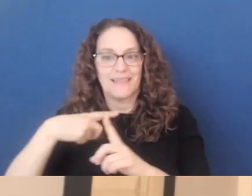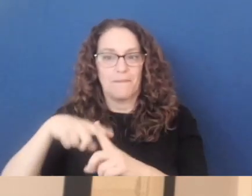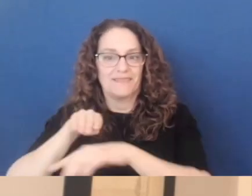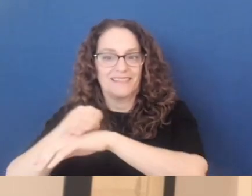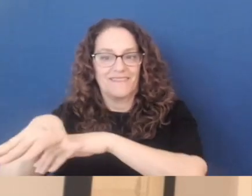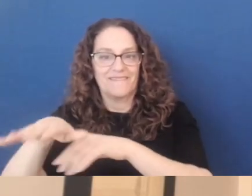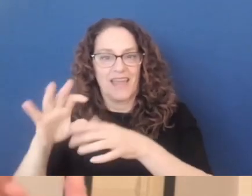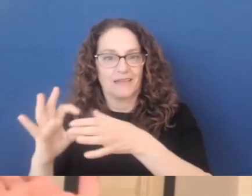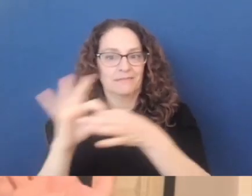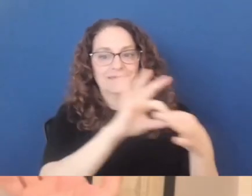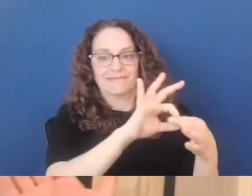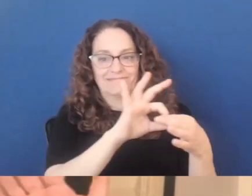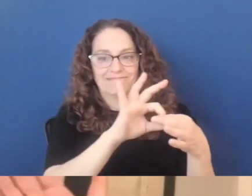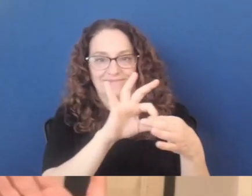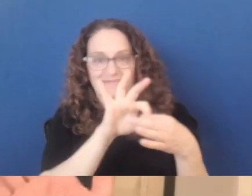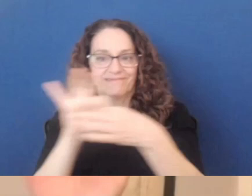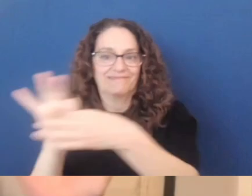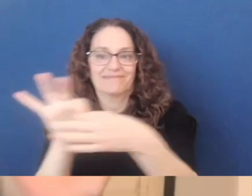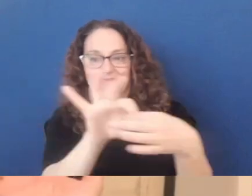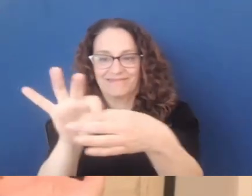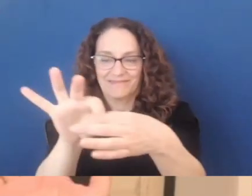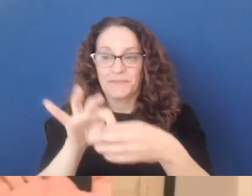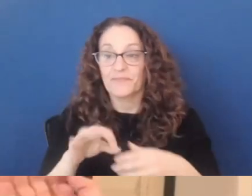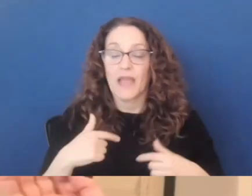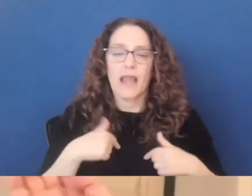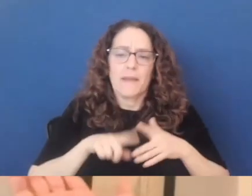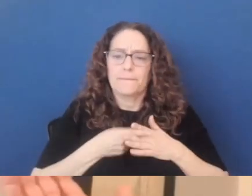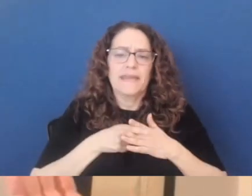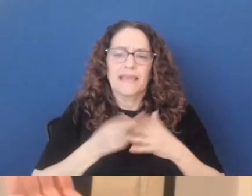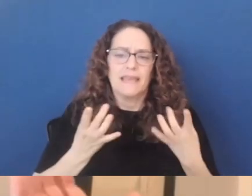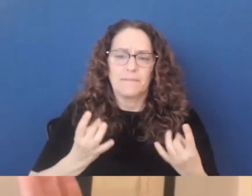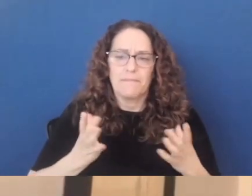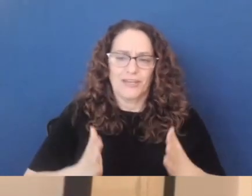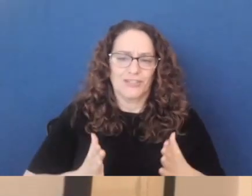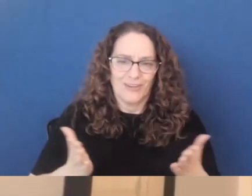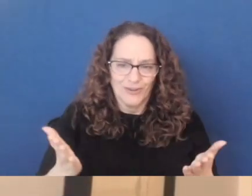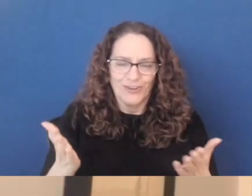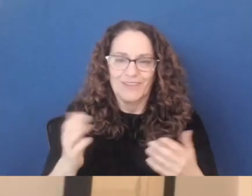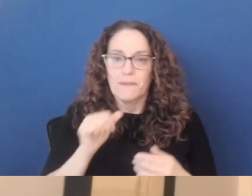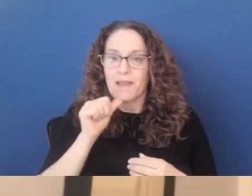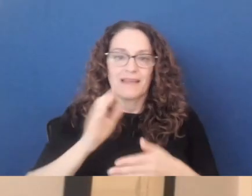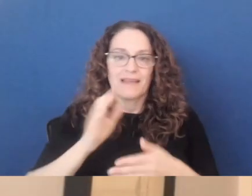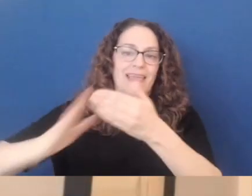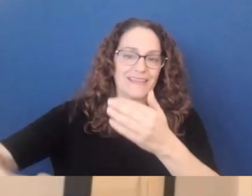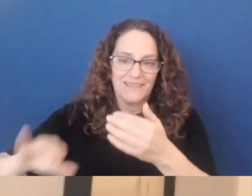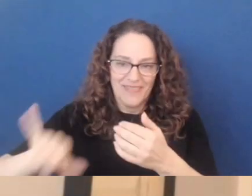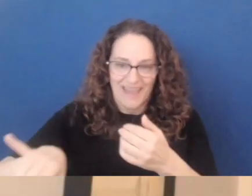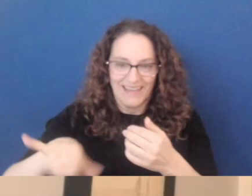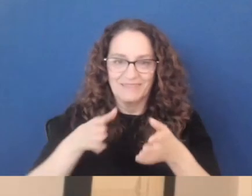beginning meditator, and I'm certainly not at the end of this road yet either.